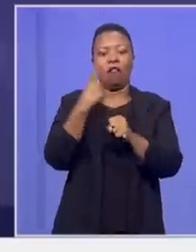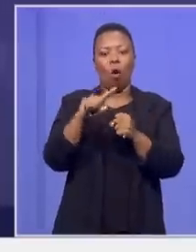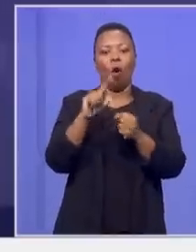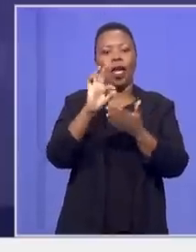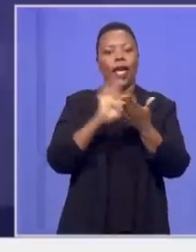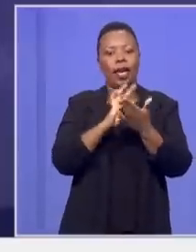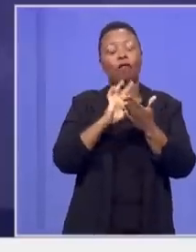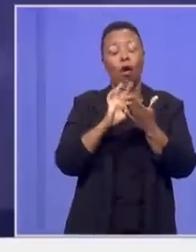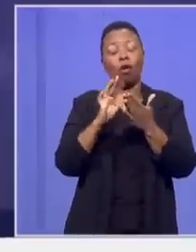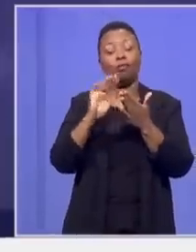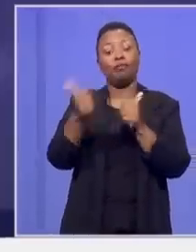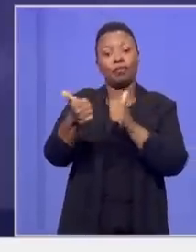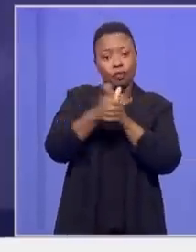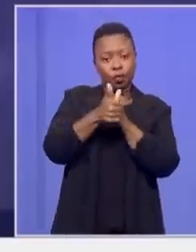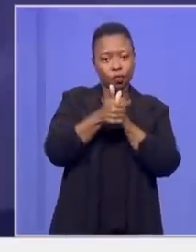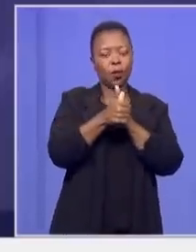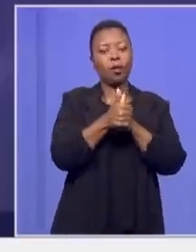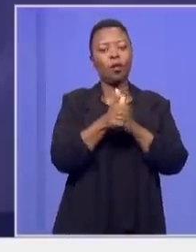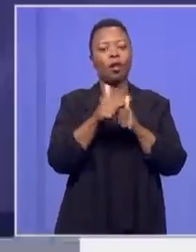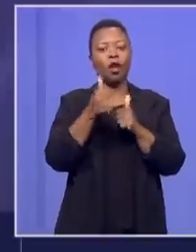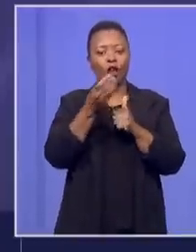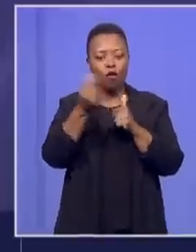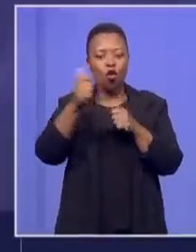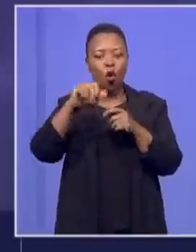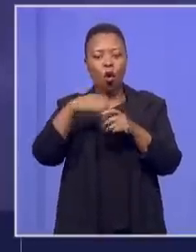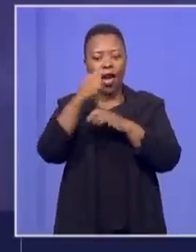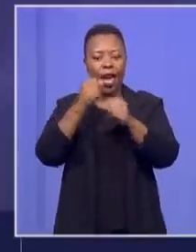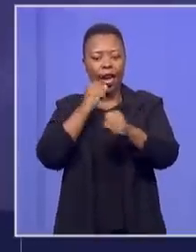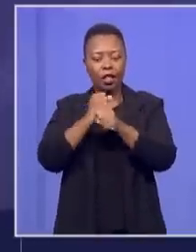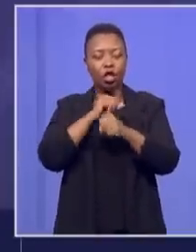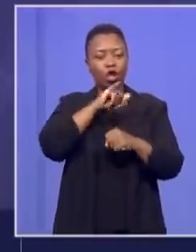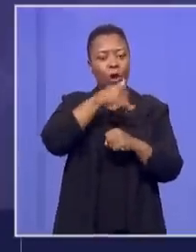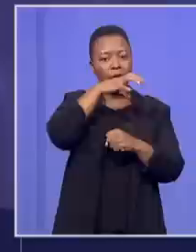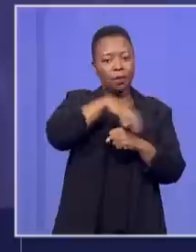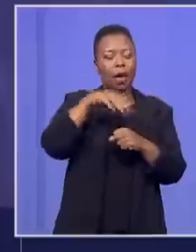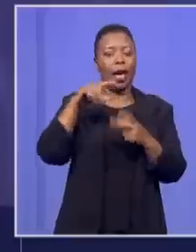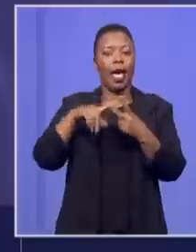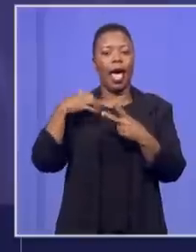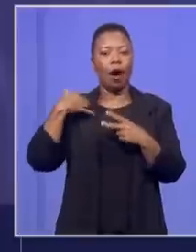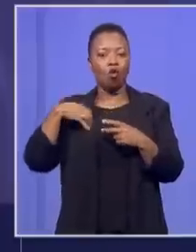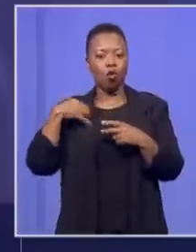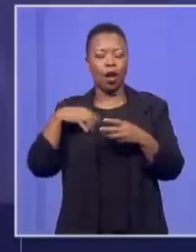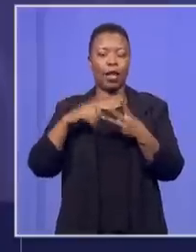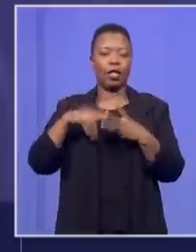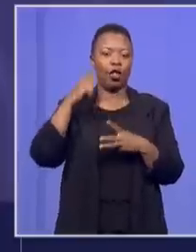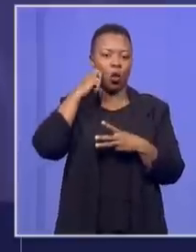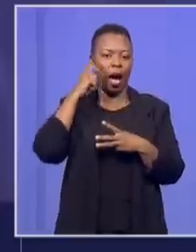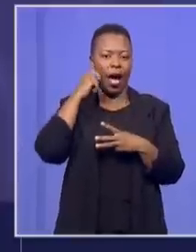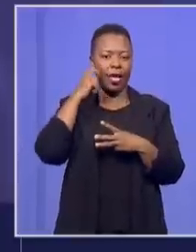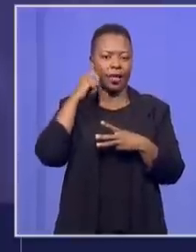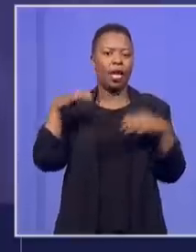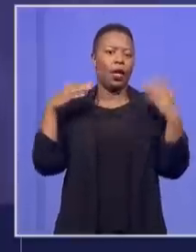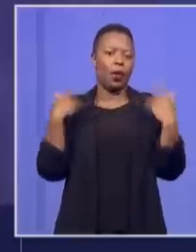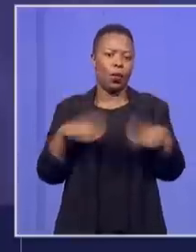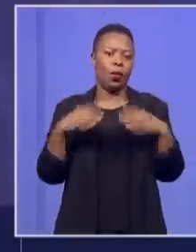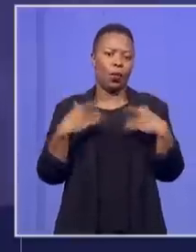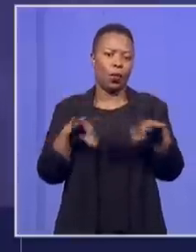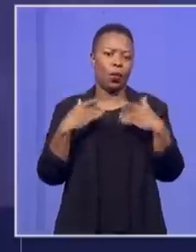the past few years in Johannesburg and Ekurhuleni, and also in Tshwane, have taught us some incredibly valuable